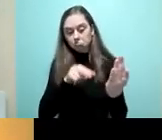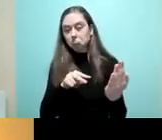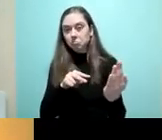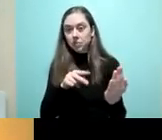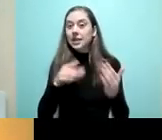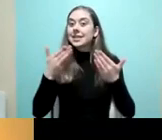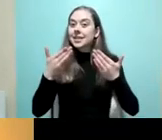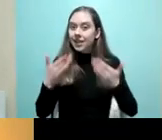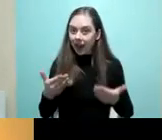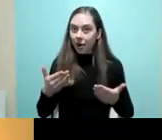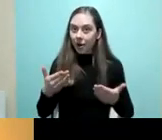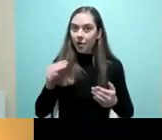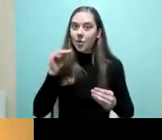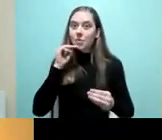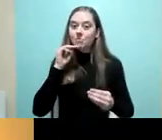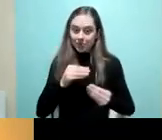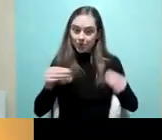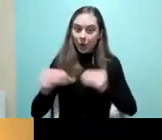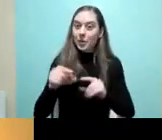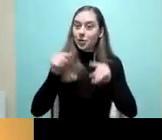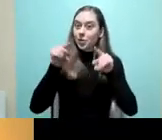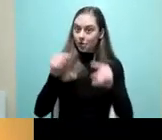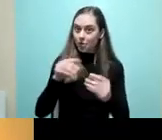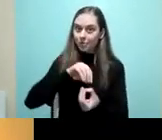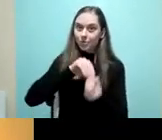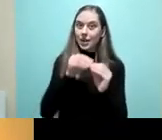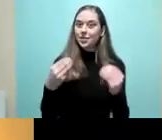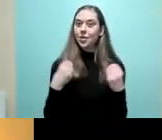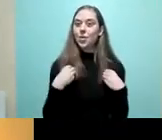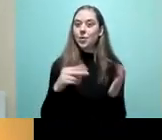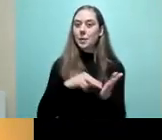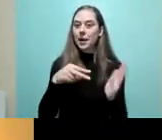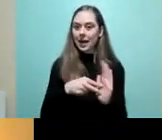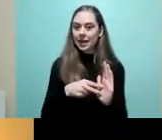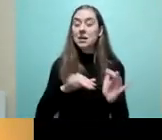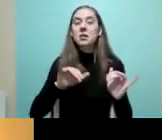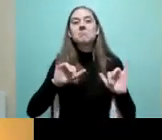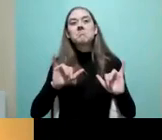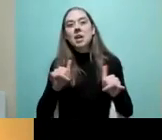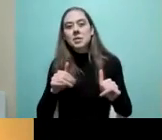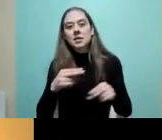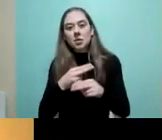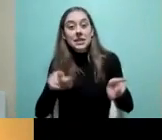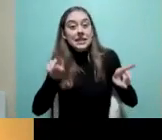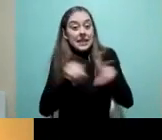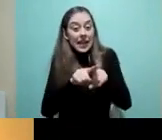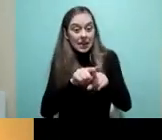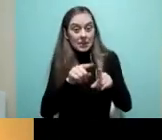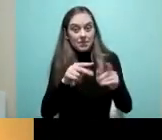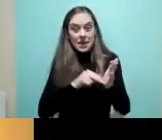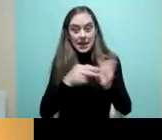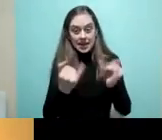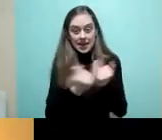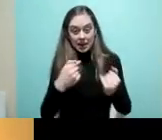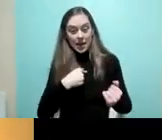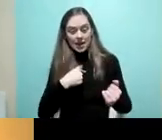to construct your own plan. Now, it may not be a plan like mine where you could do five